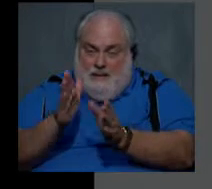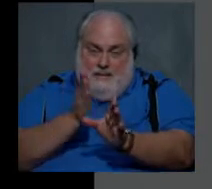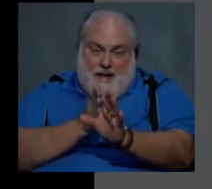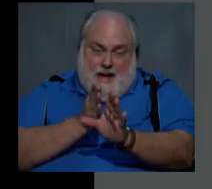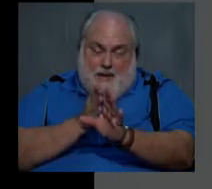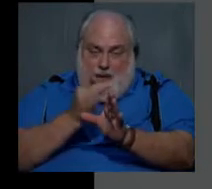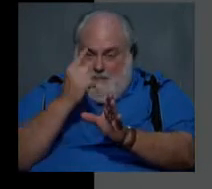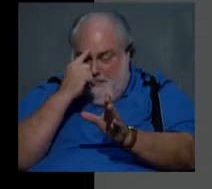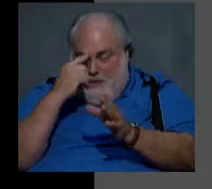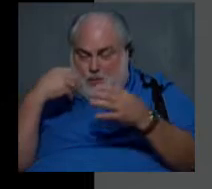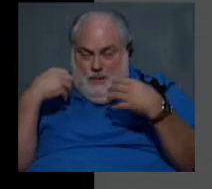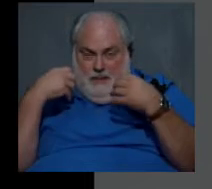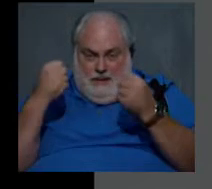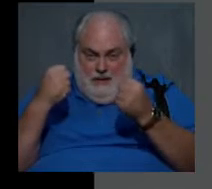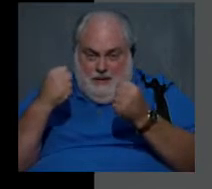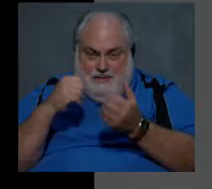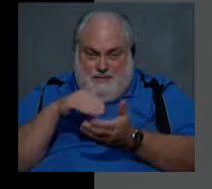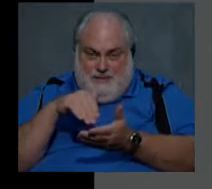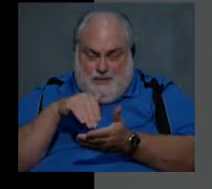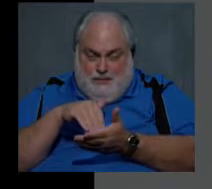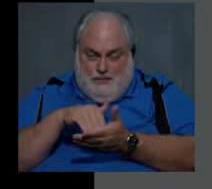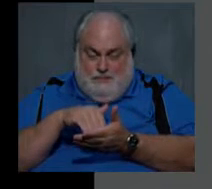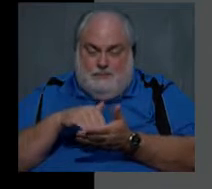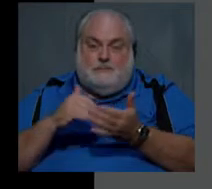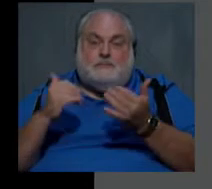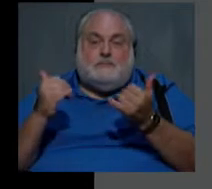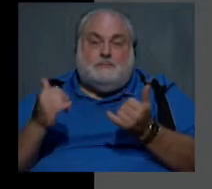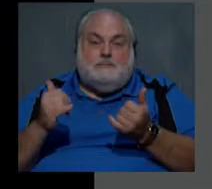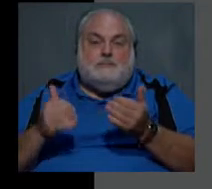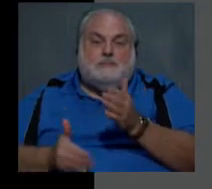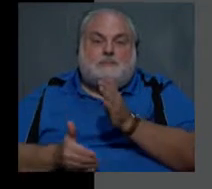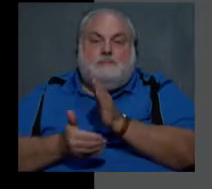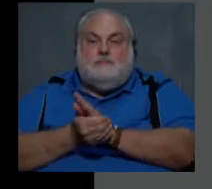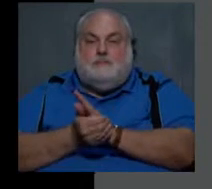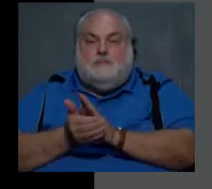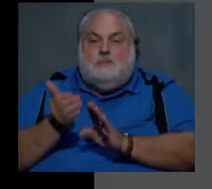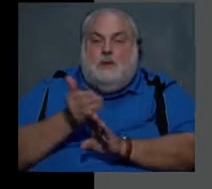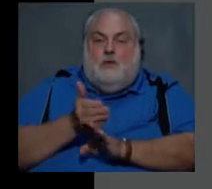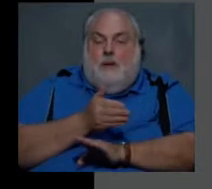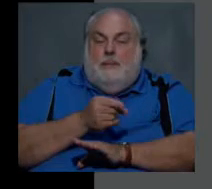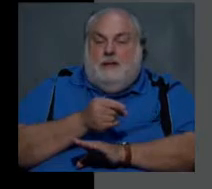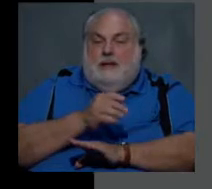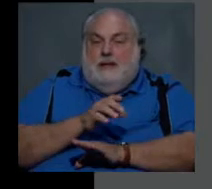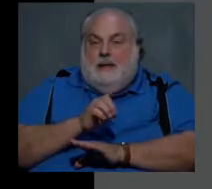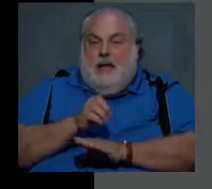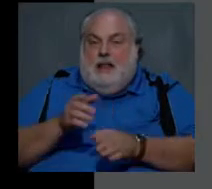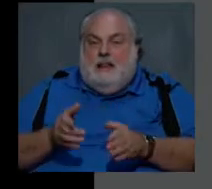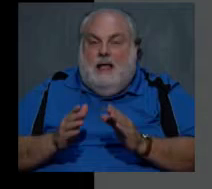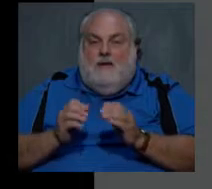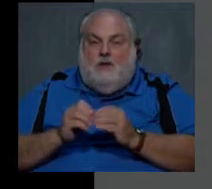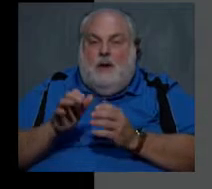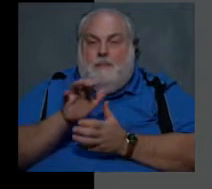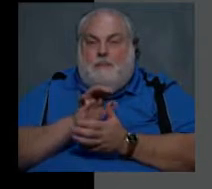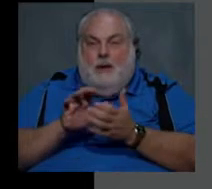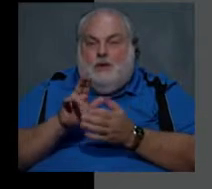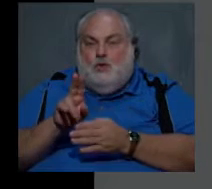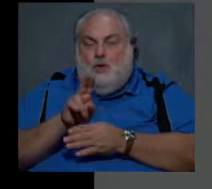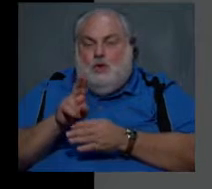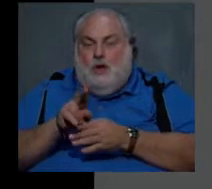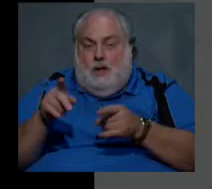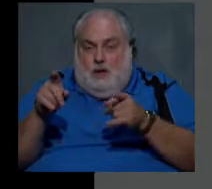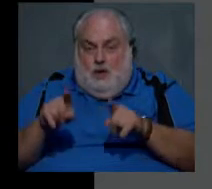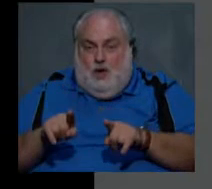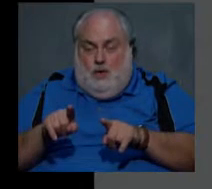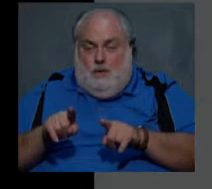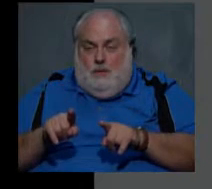mental rehabilitation facilities. The current request is to amend the previously approved PCD to allow a mixed-use development to occur on the